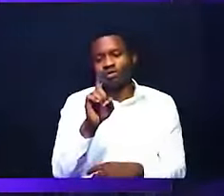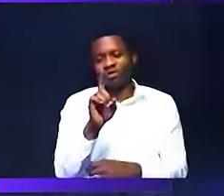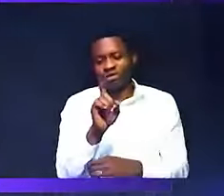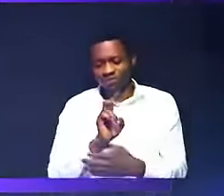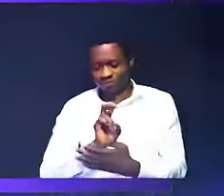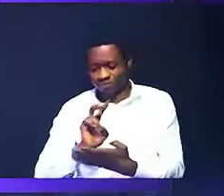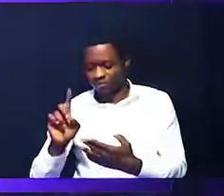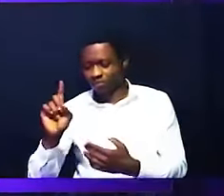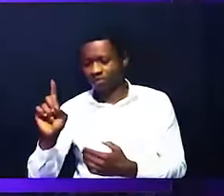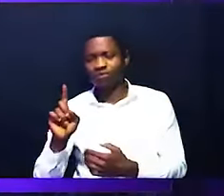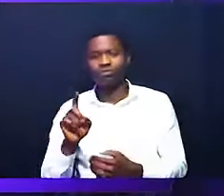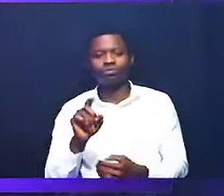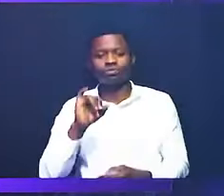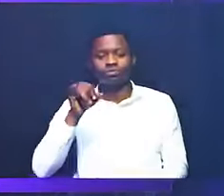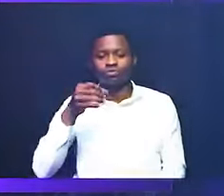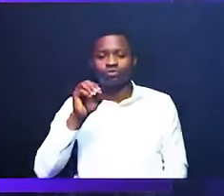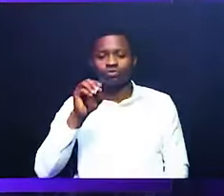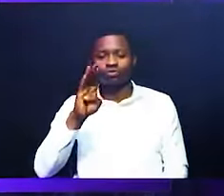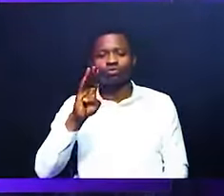verse 1 to